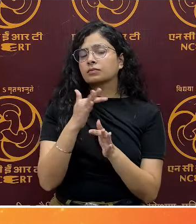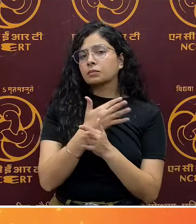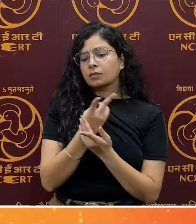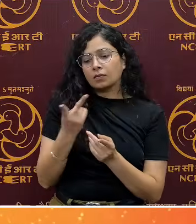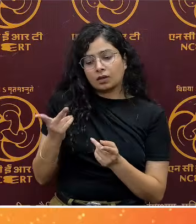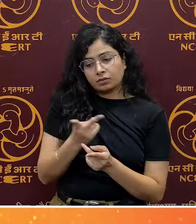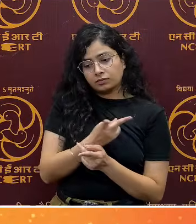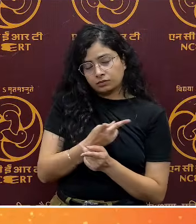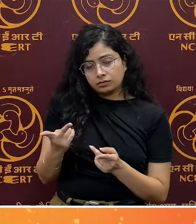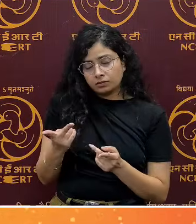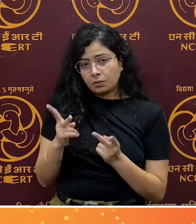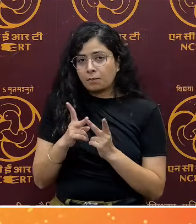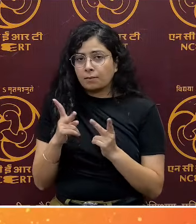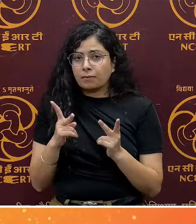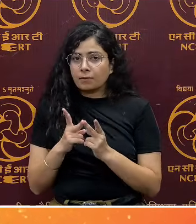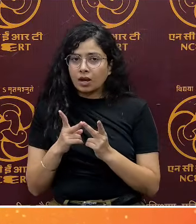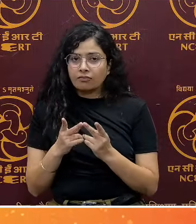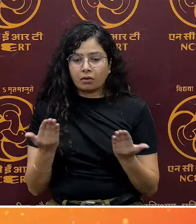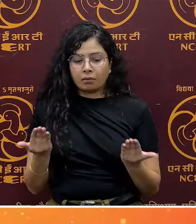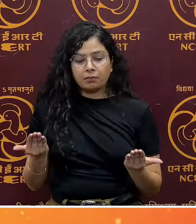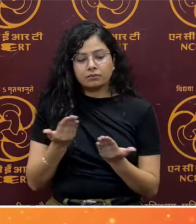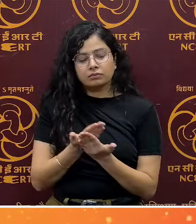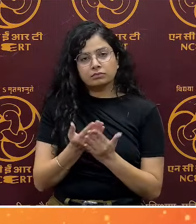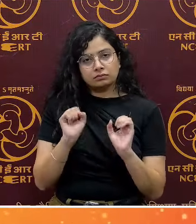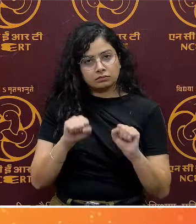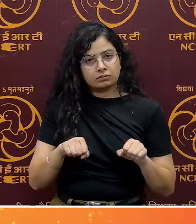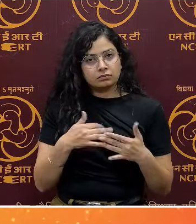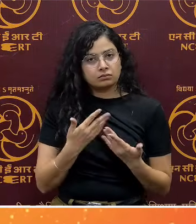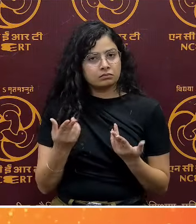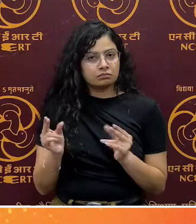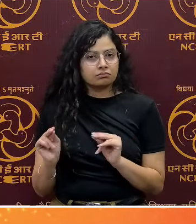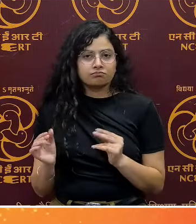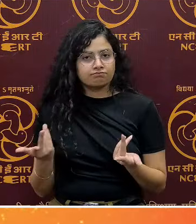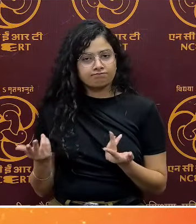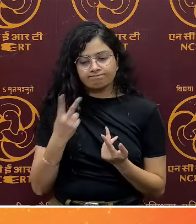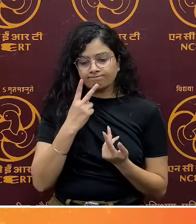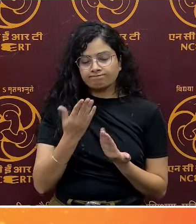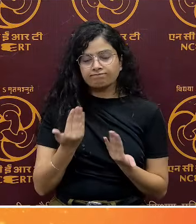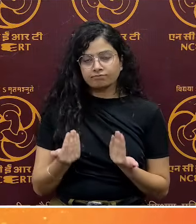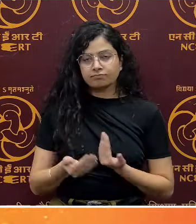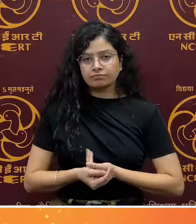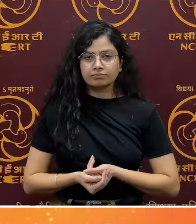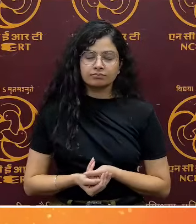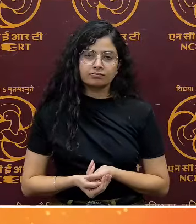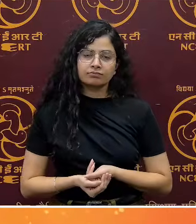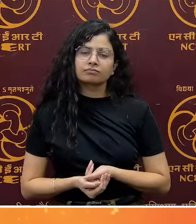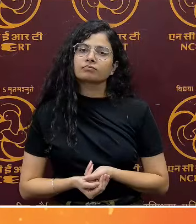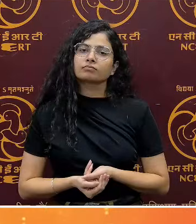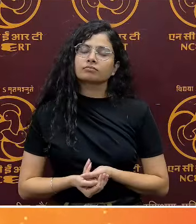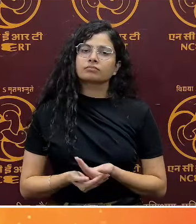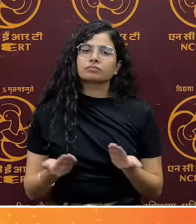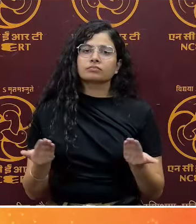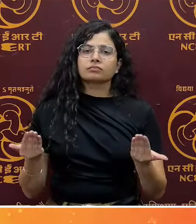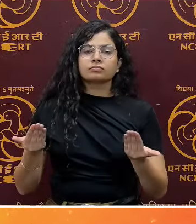are equal in size and shape. Let us see, let us rotate it.